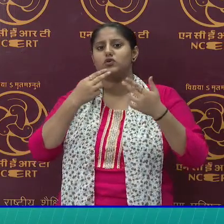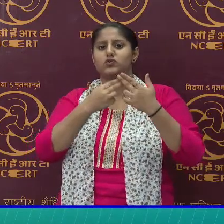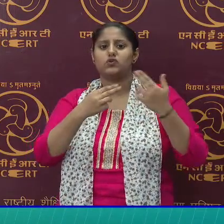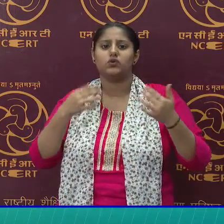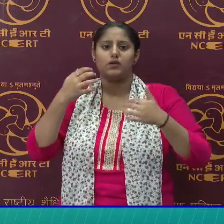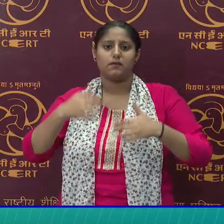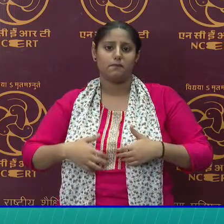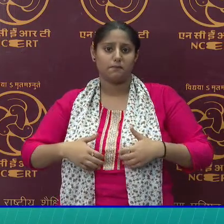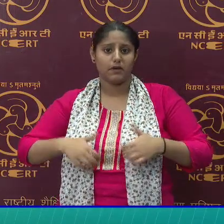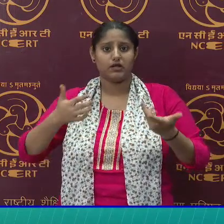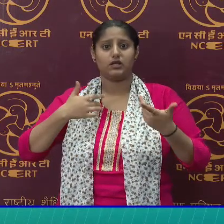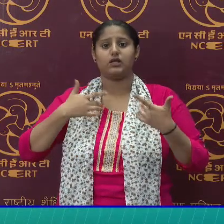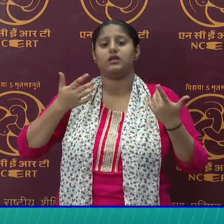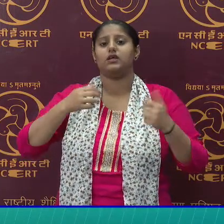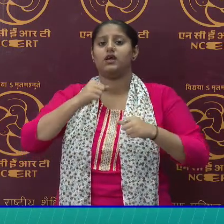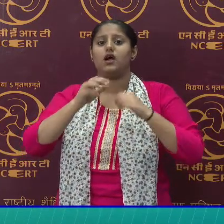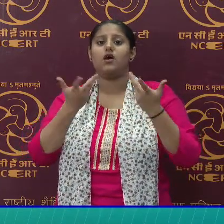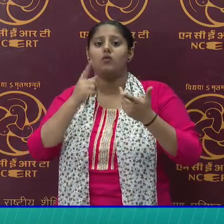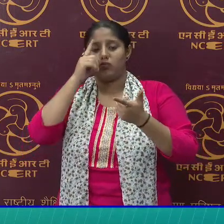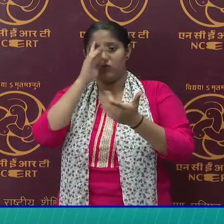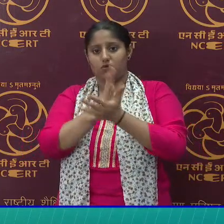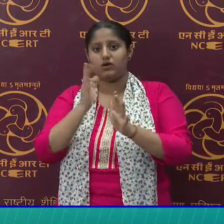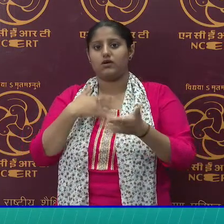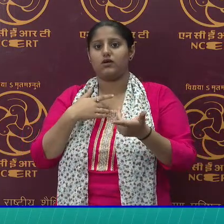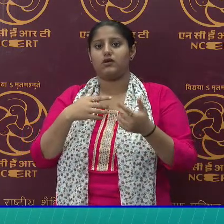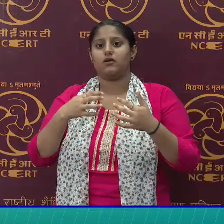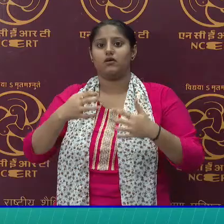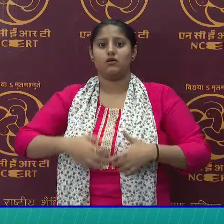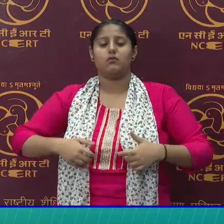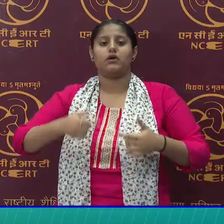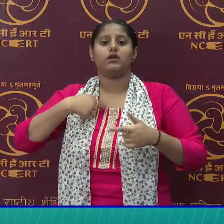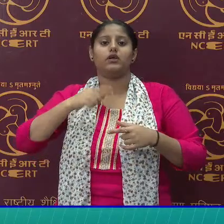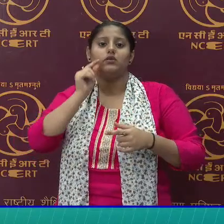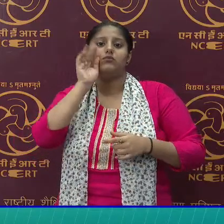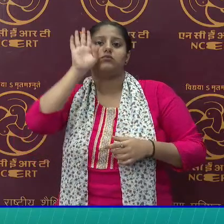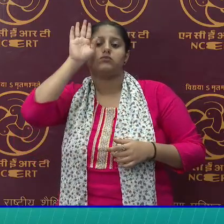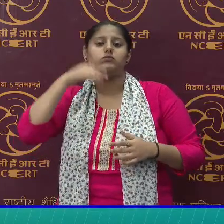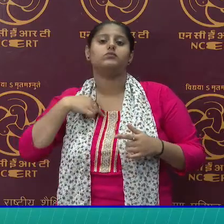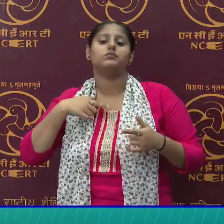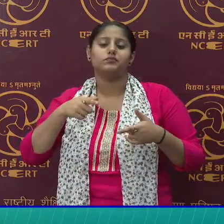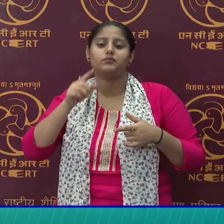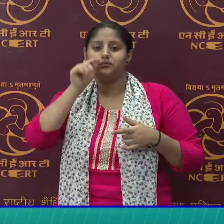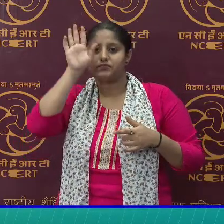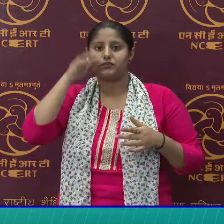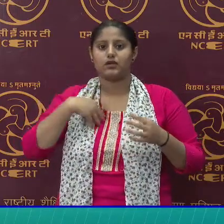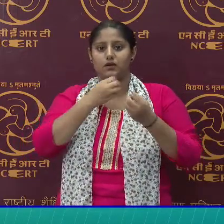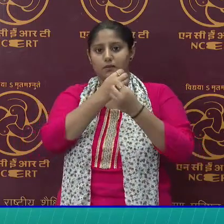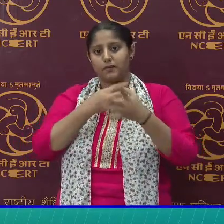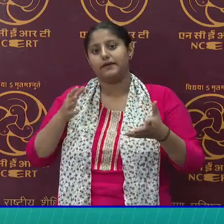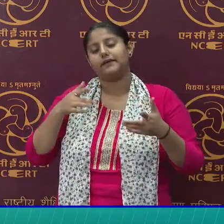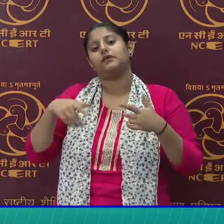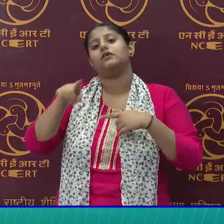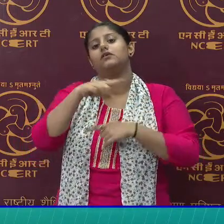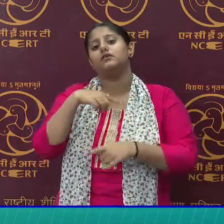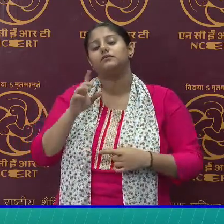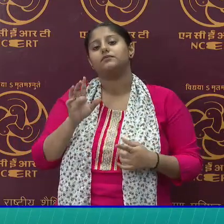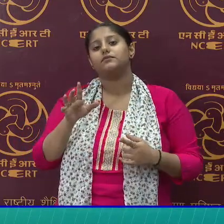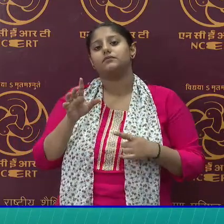decide to go on a fast. And why? Because the monkey king is going on a fast, that's why, there is no other reason. And then